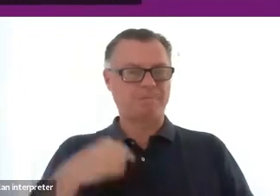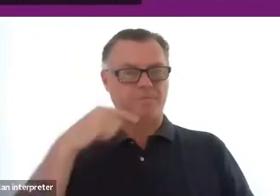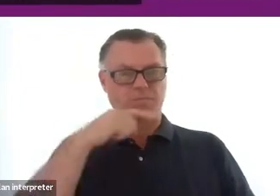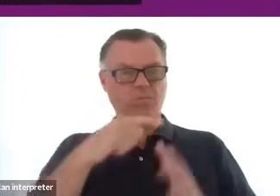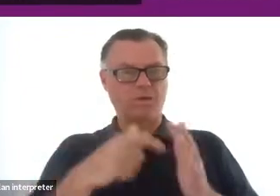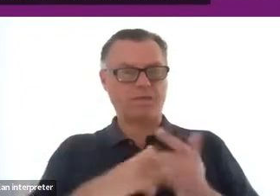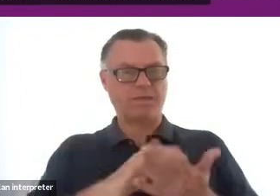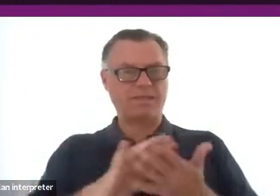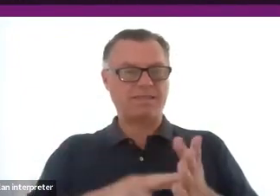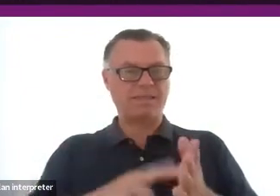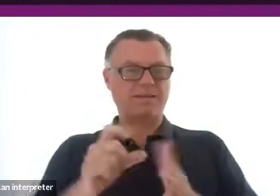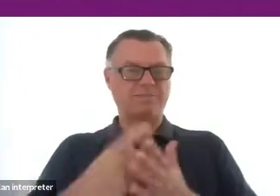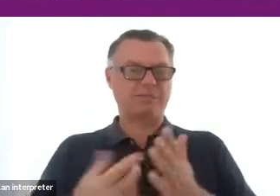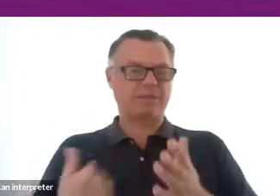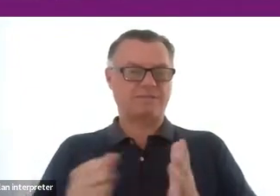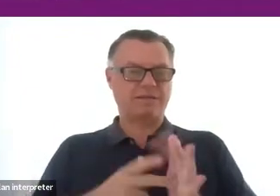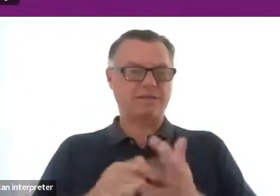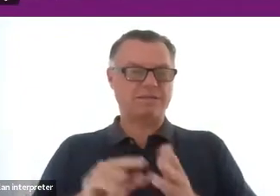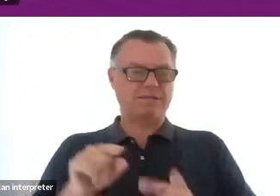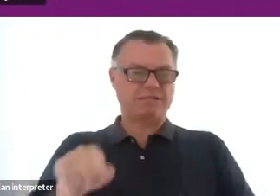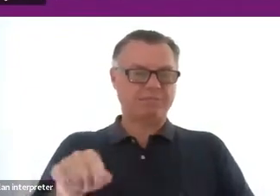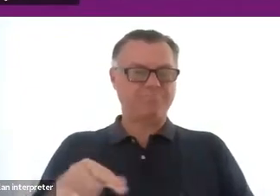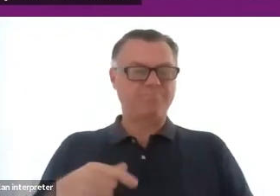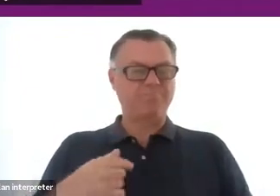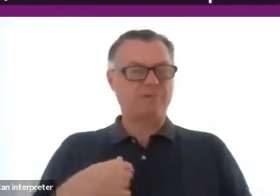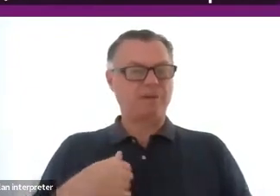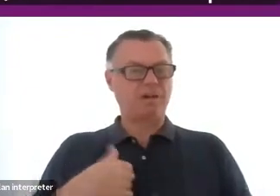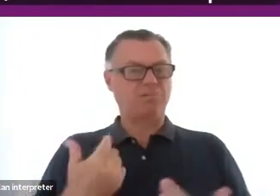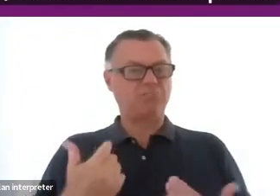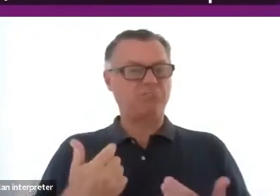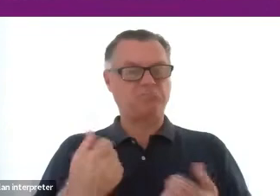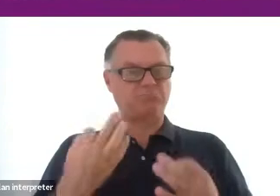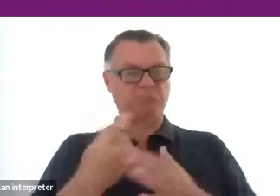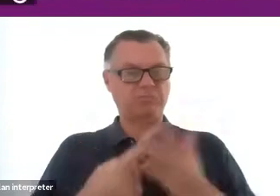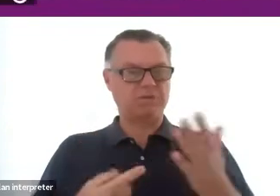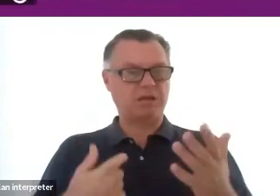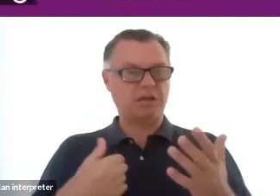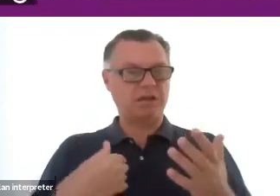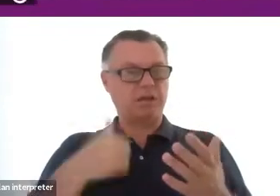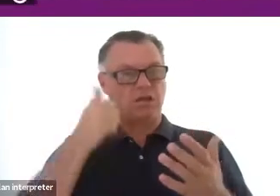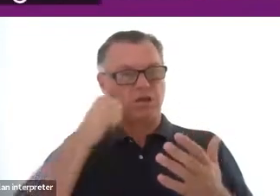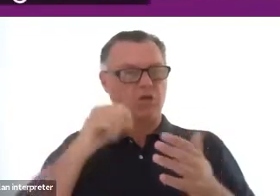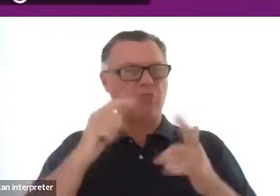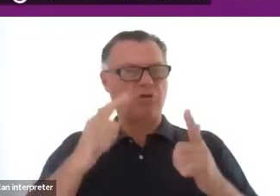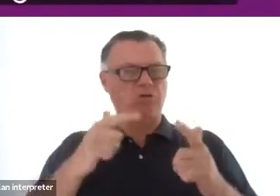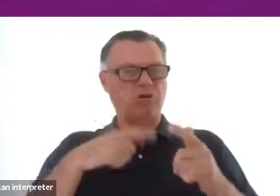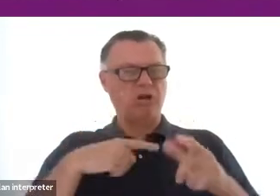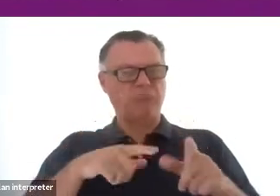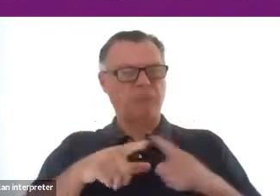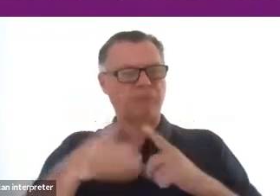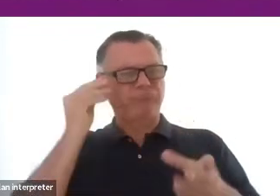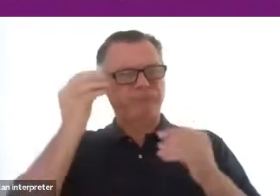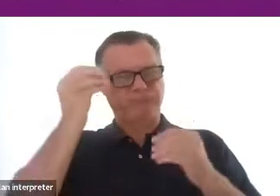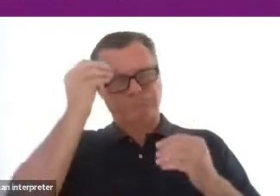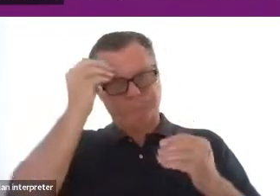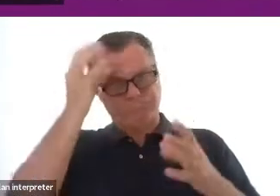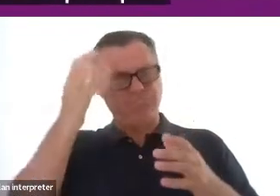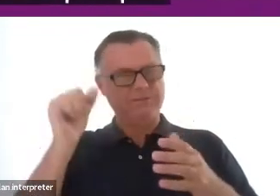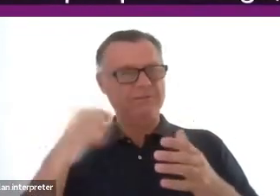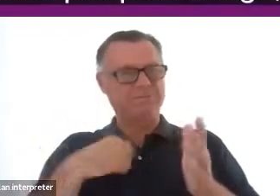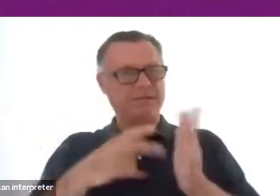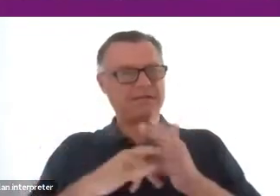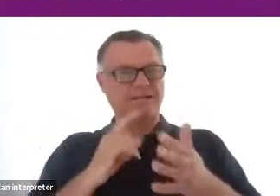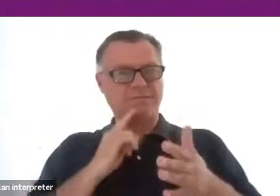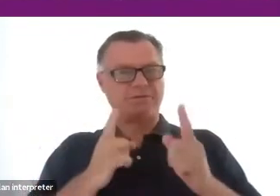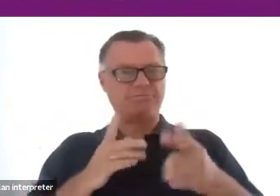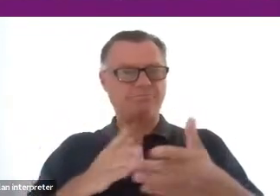Ethan. And even with everything I know, it is still complex. It's still confronting and it's still a lot to carry. For most people